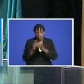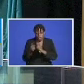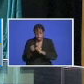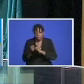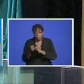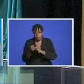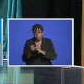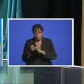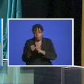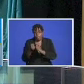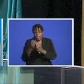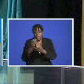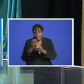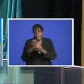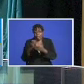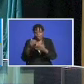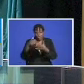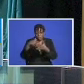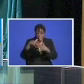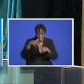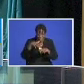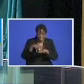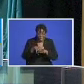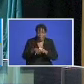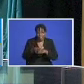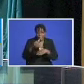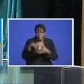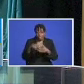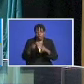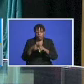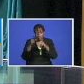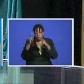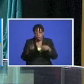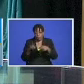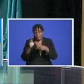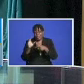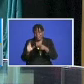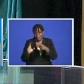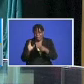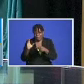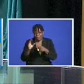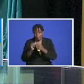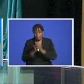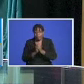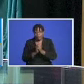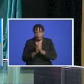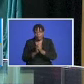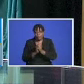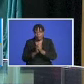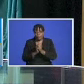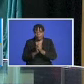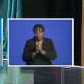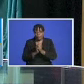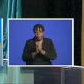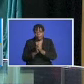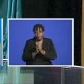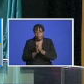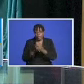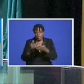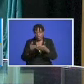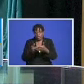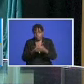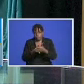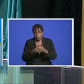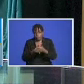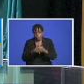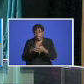human cells more easily. Equally worrisome is the emergence of the seventh variant of interest, the Lambda, that's